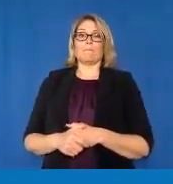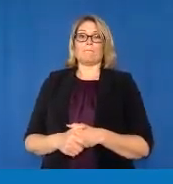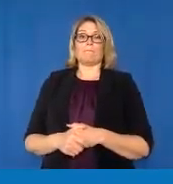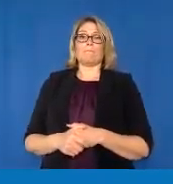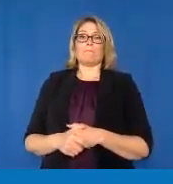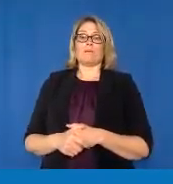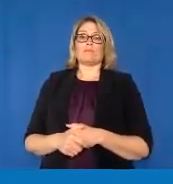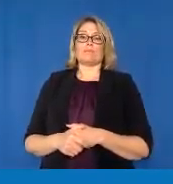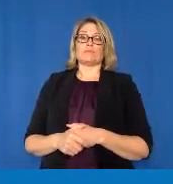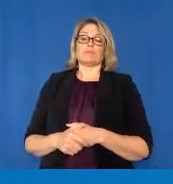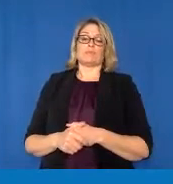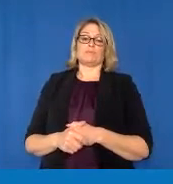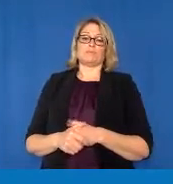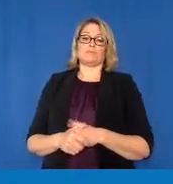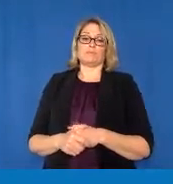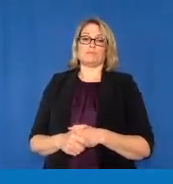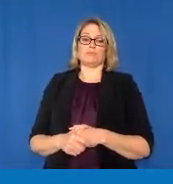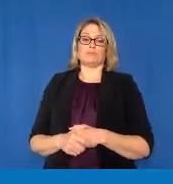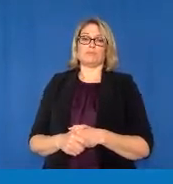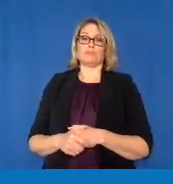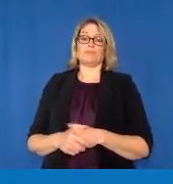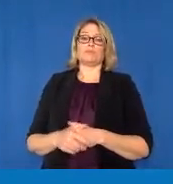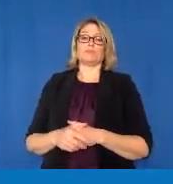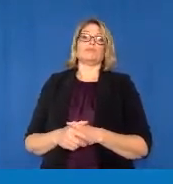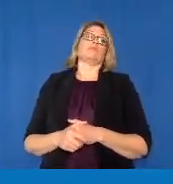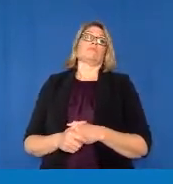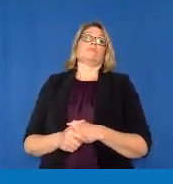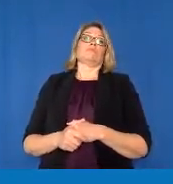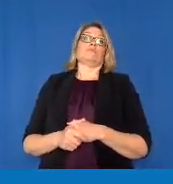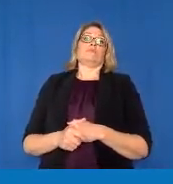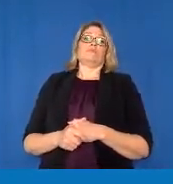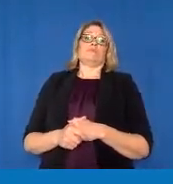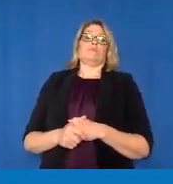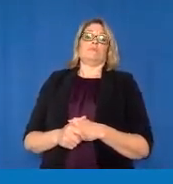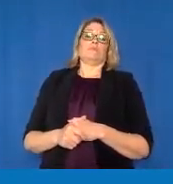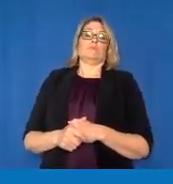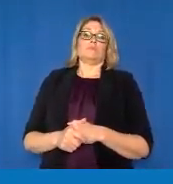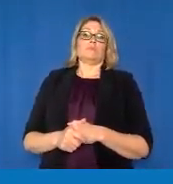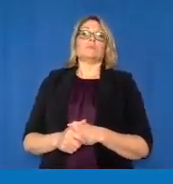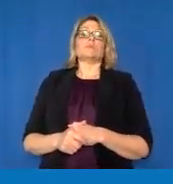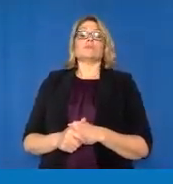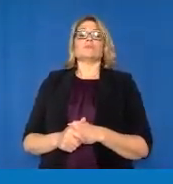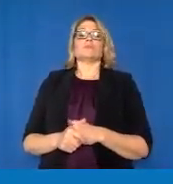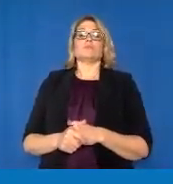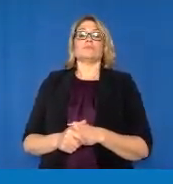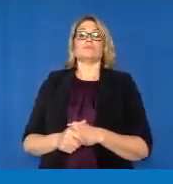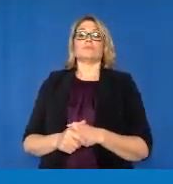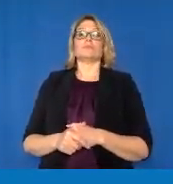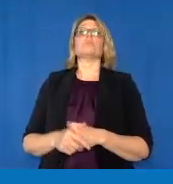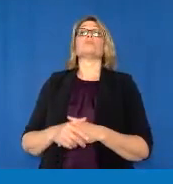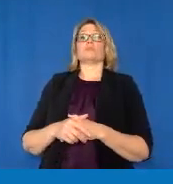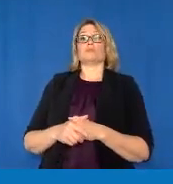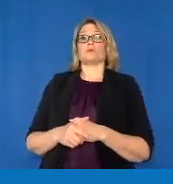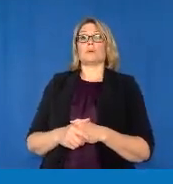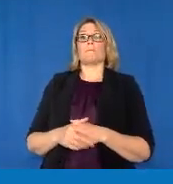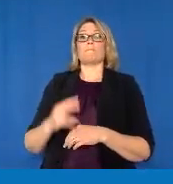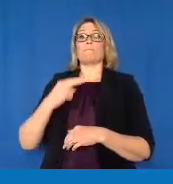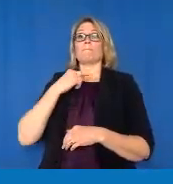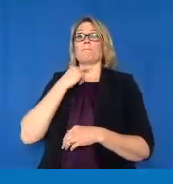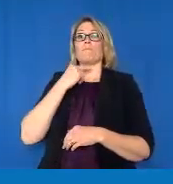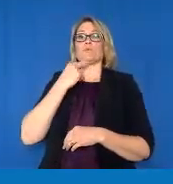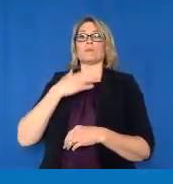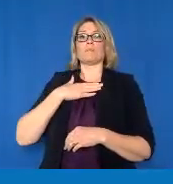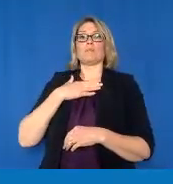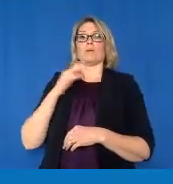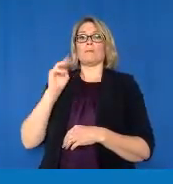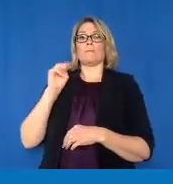vital that everyone remain on guard against COVID-19. mute their mics, please. S'il vous plaît, si vous pouvez